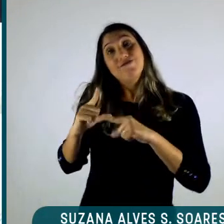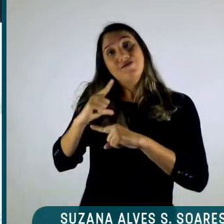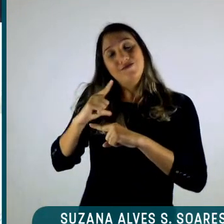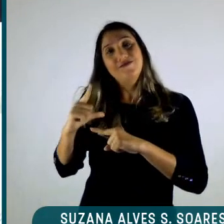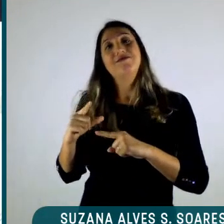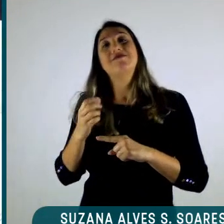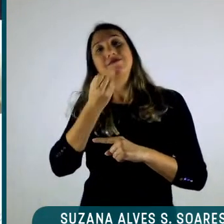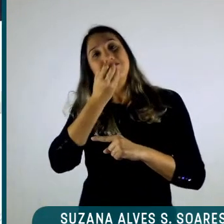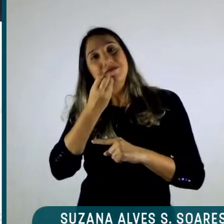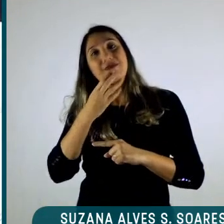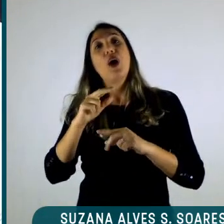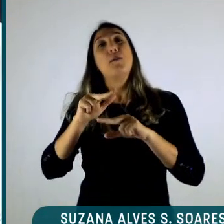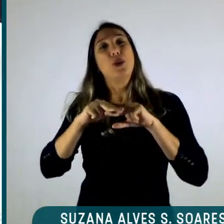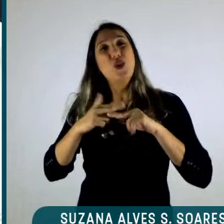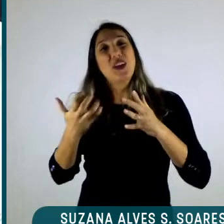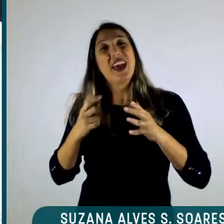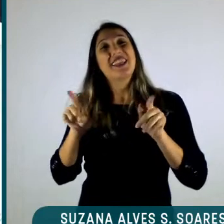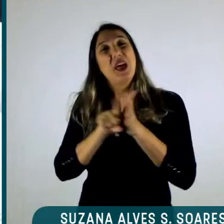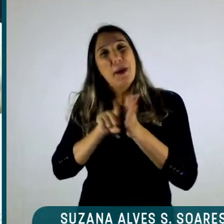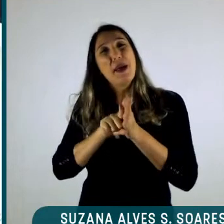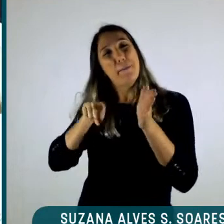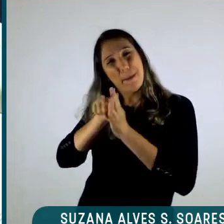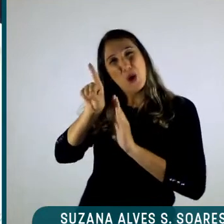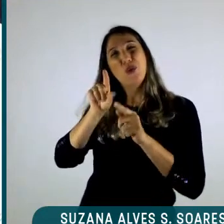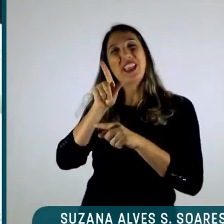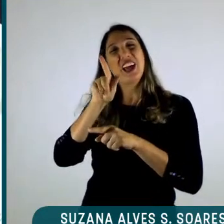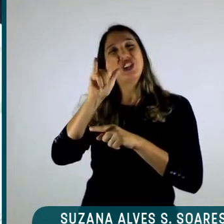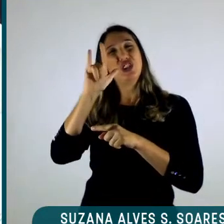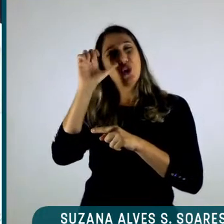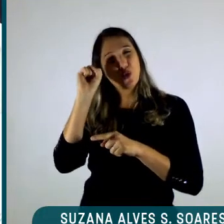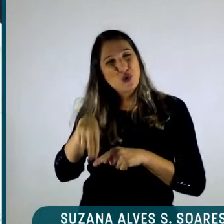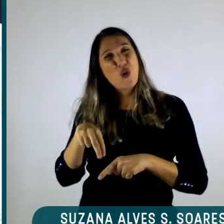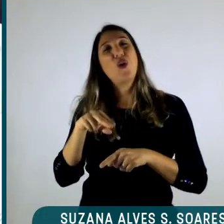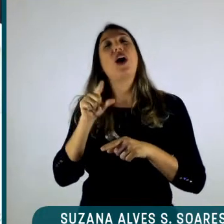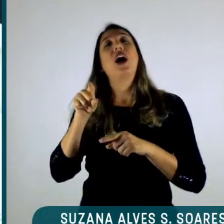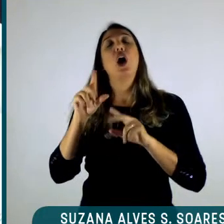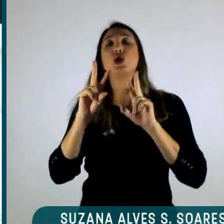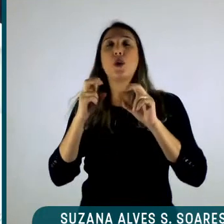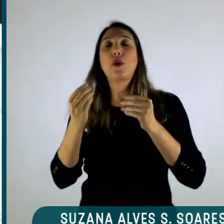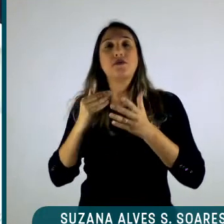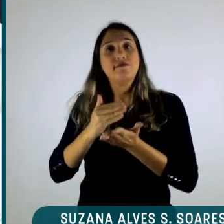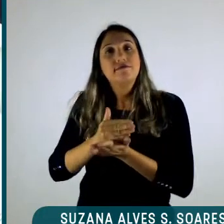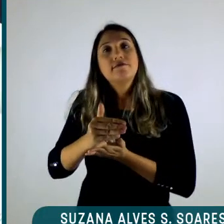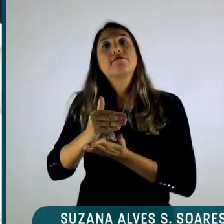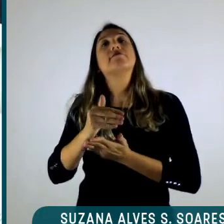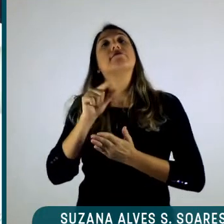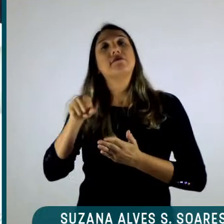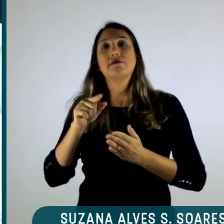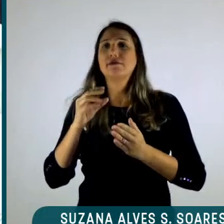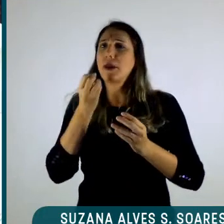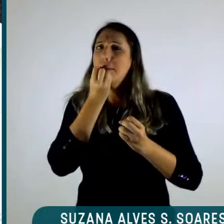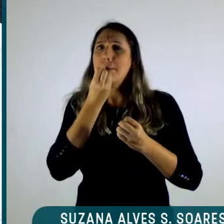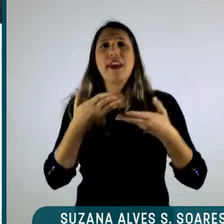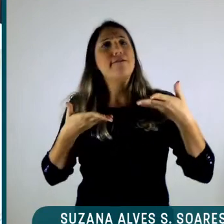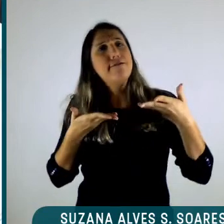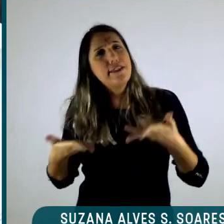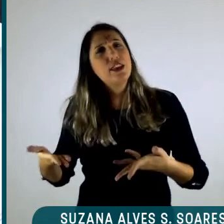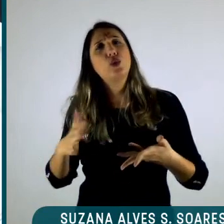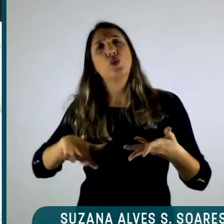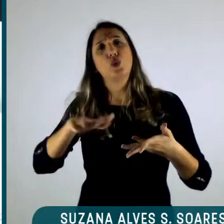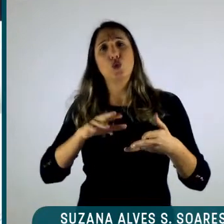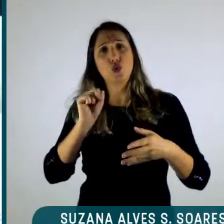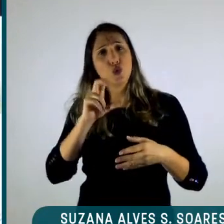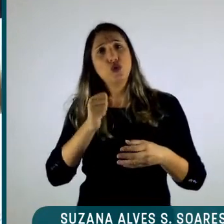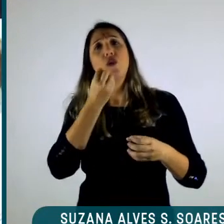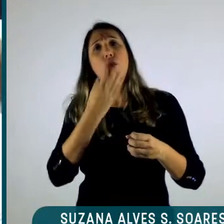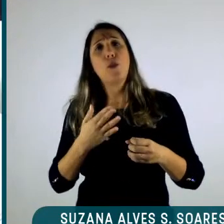nevertheless, it's something that is an achievement. So, Gilson, I would like to ask you, the community initiative